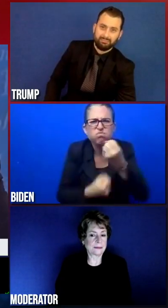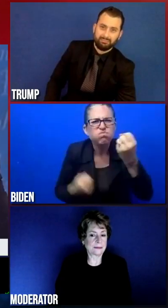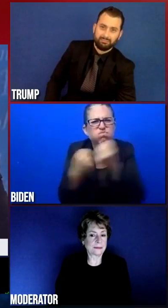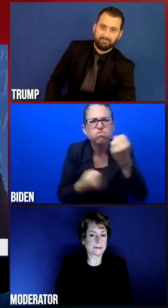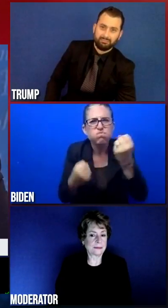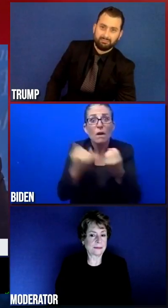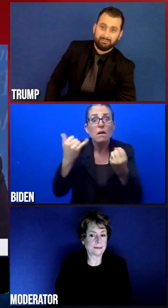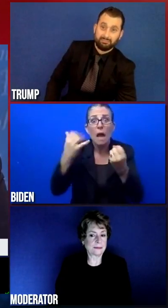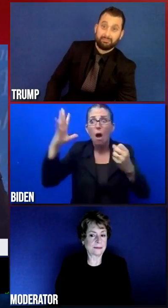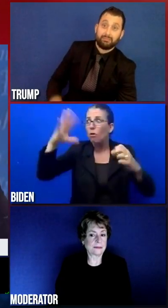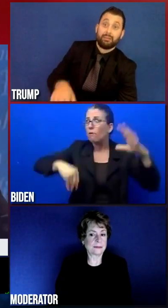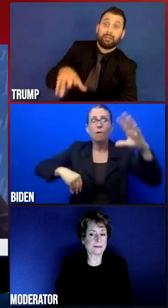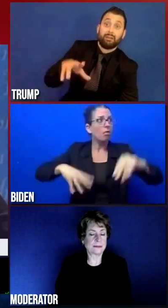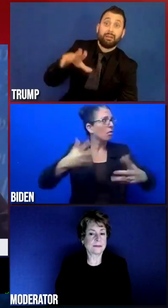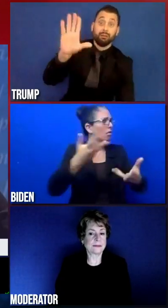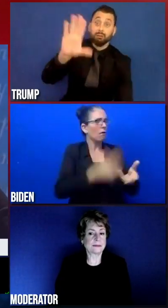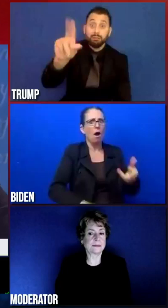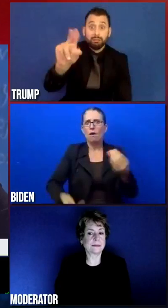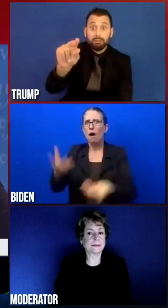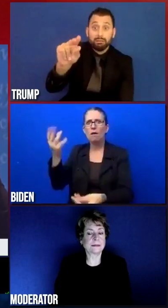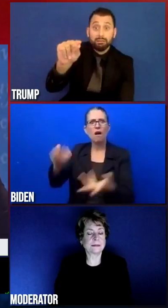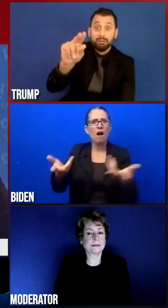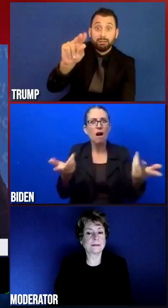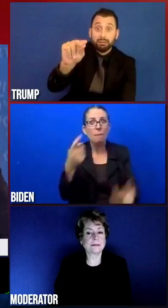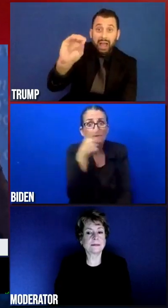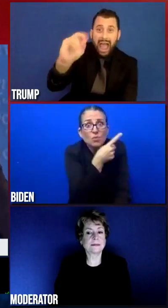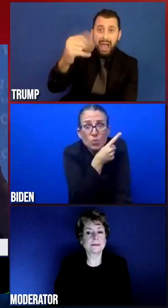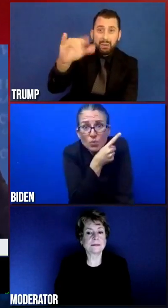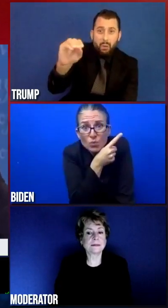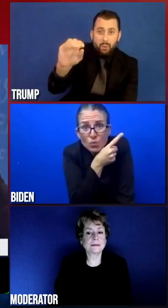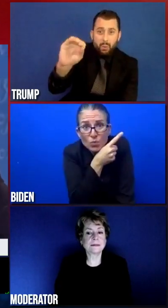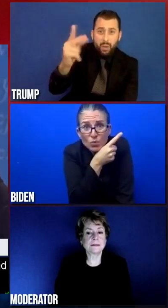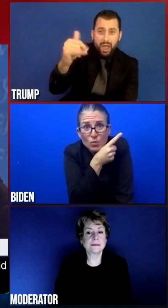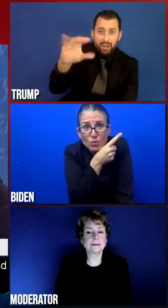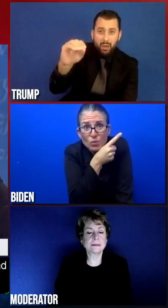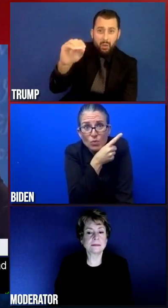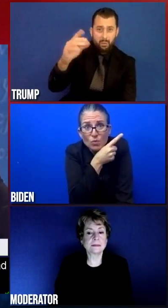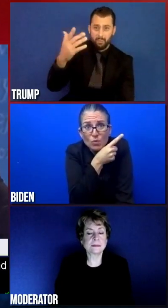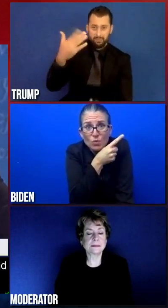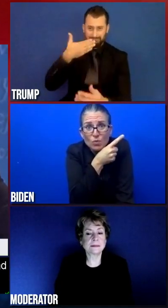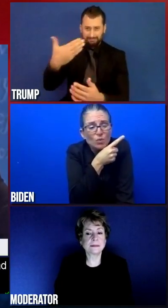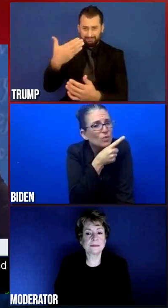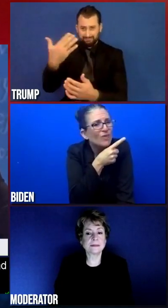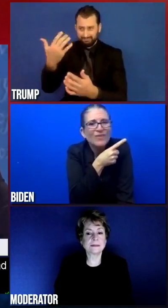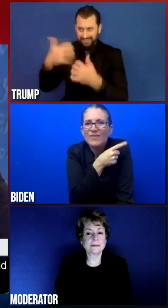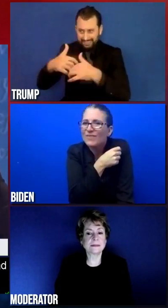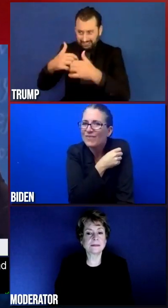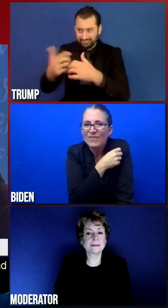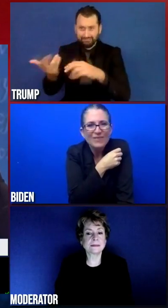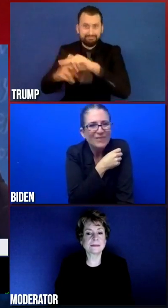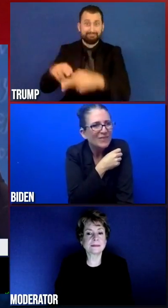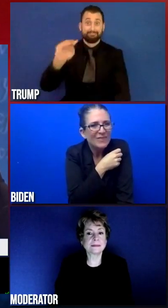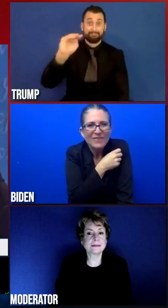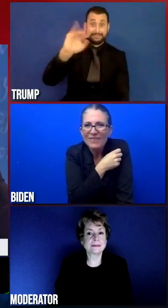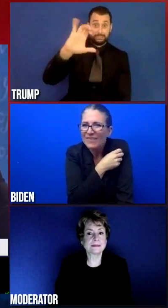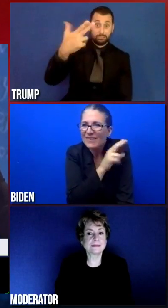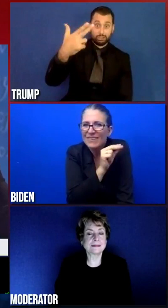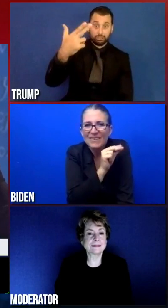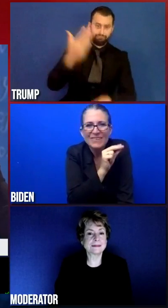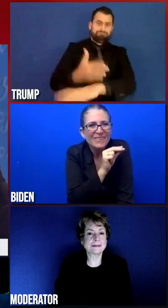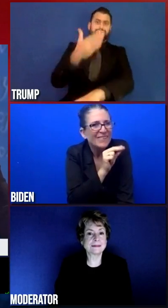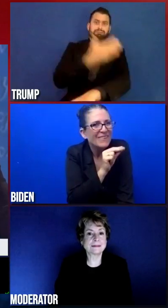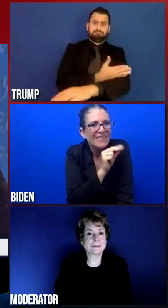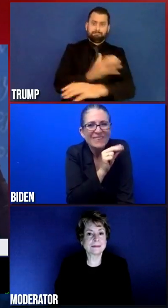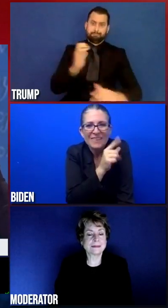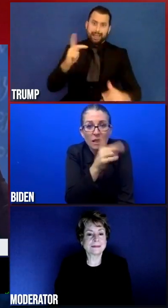ever had last year. Michigan had the best year they've ever had. That is not true. Many car companies came in from Germany, from Japan, went to